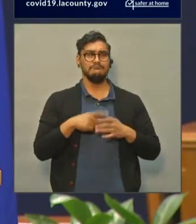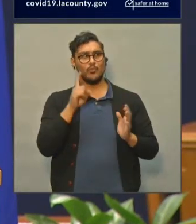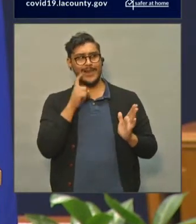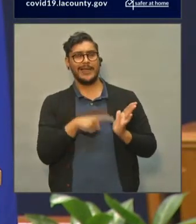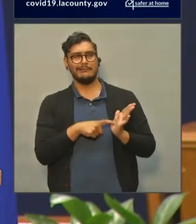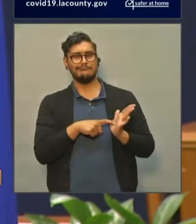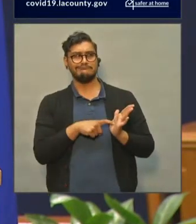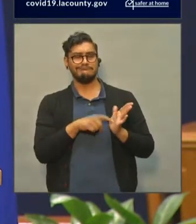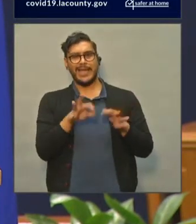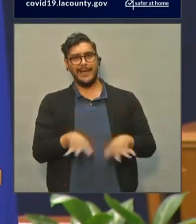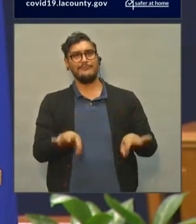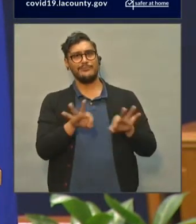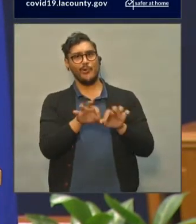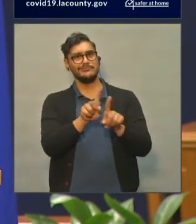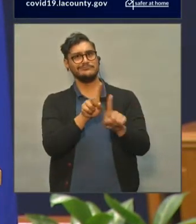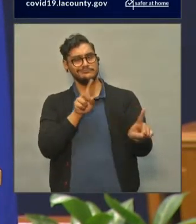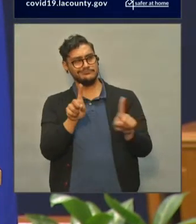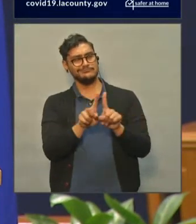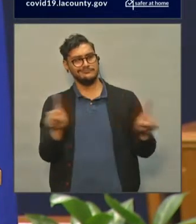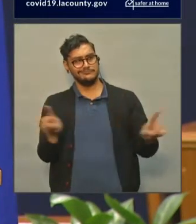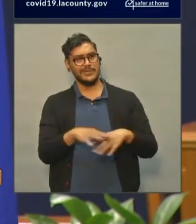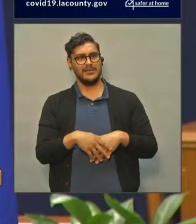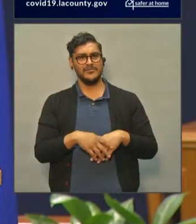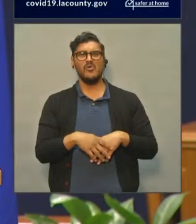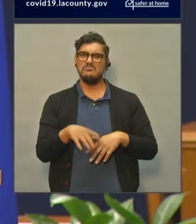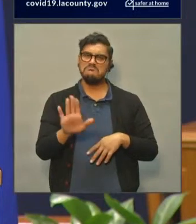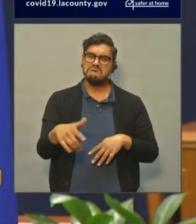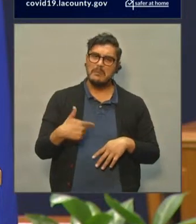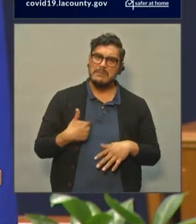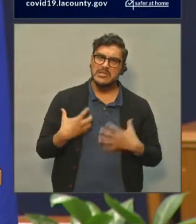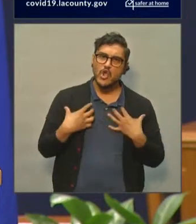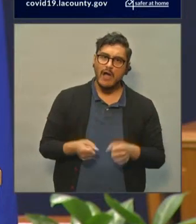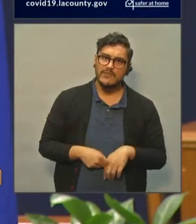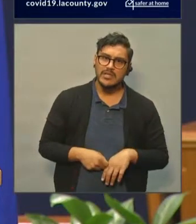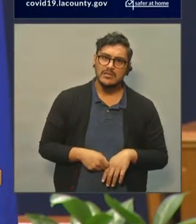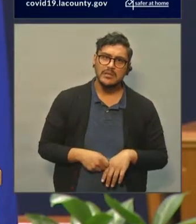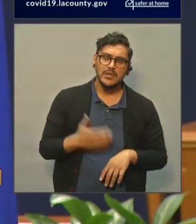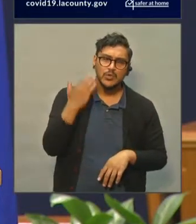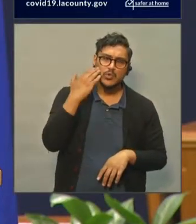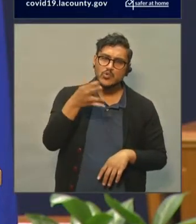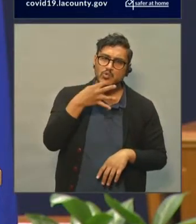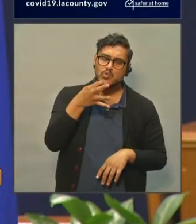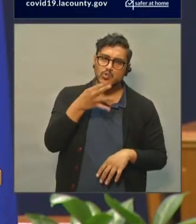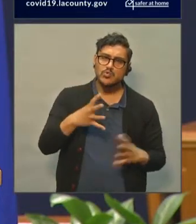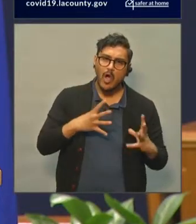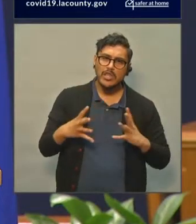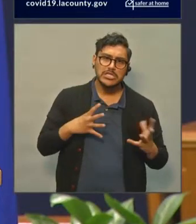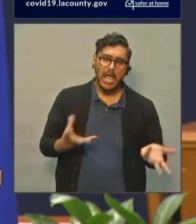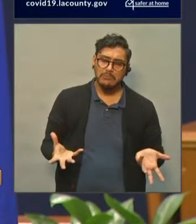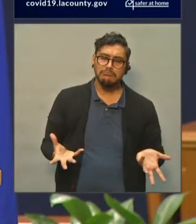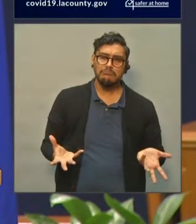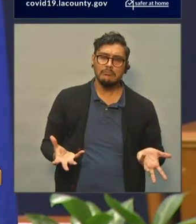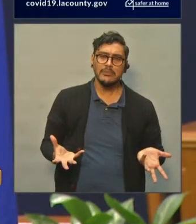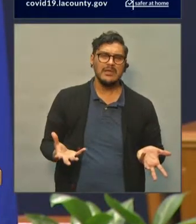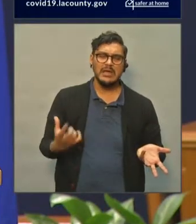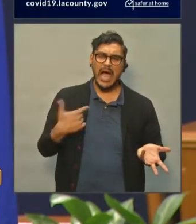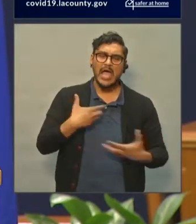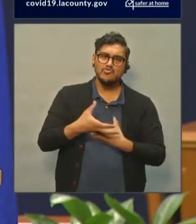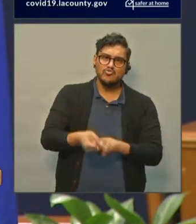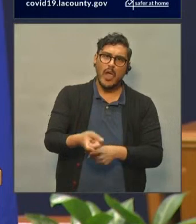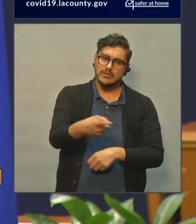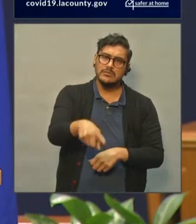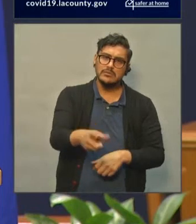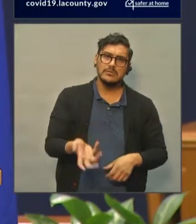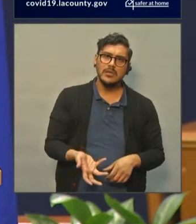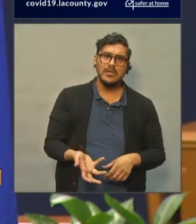this holiday, people will also recognize that is the reason why we talk about safer at home, moving to safer at work